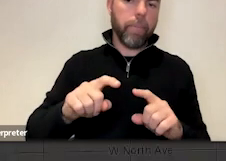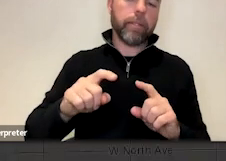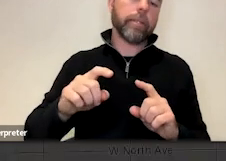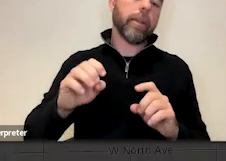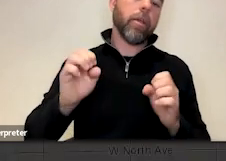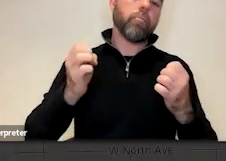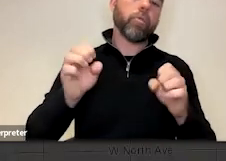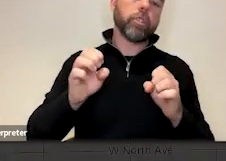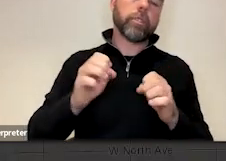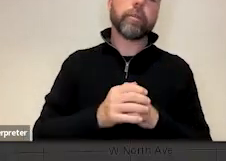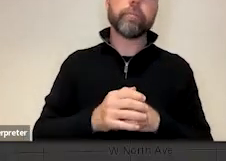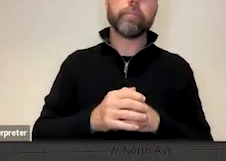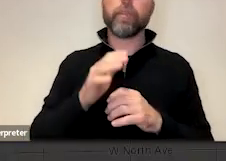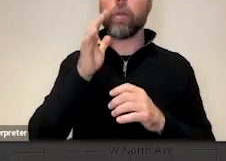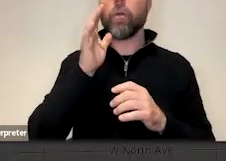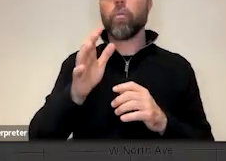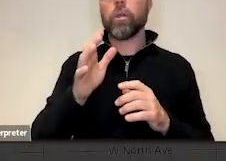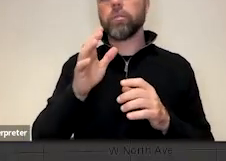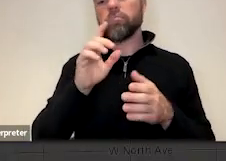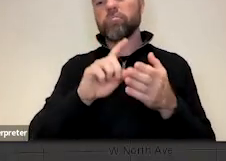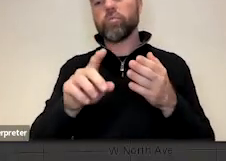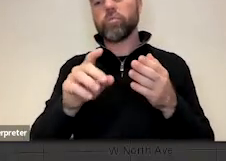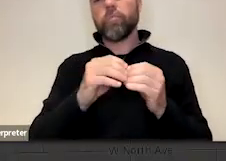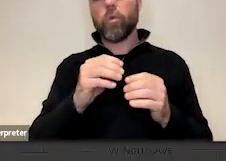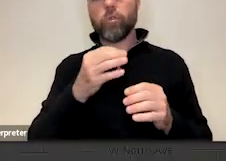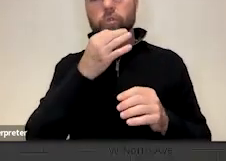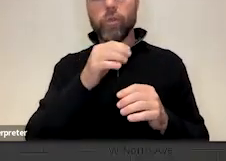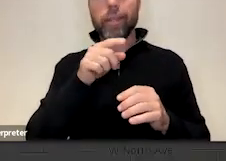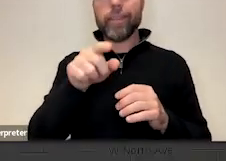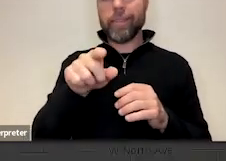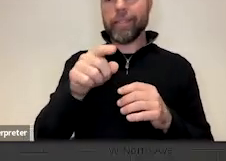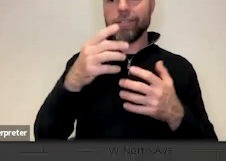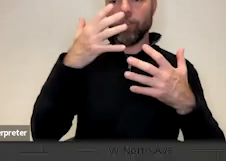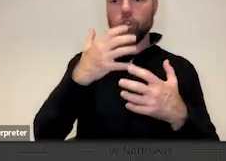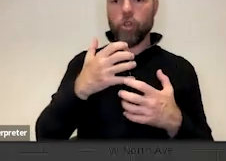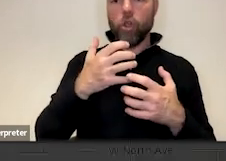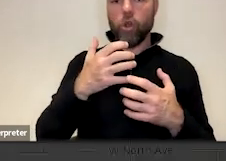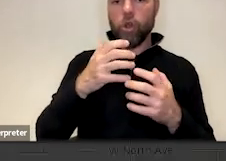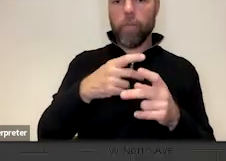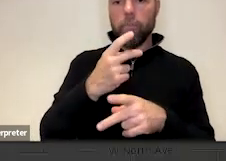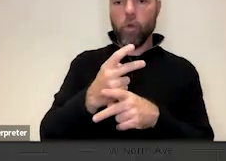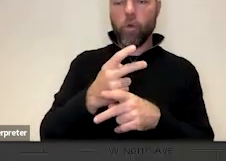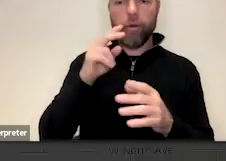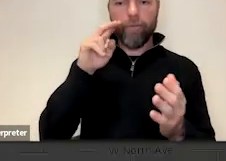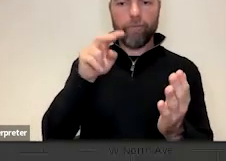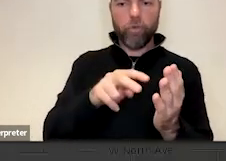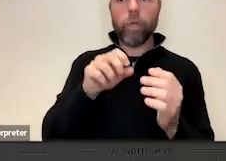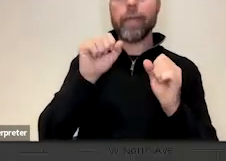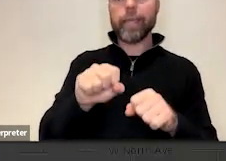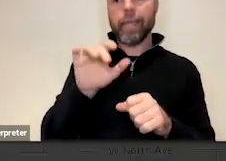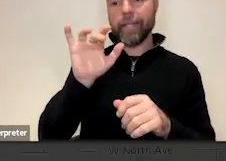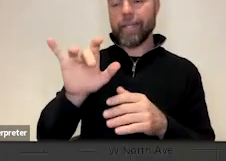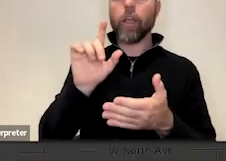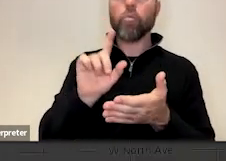we'll take a look at that in just a second. This is the dark mode view of our PDF. I can also do a